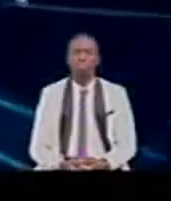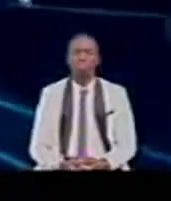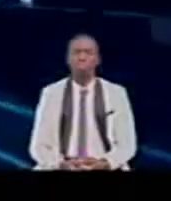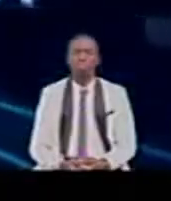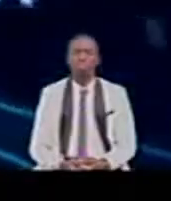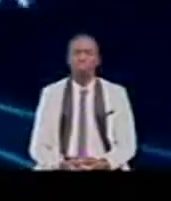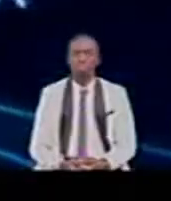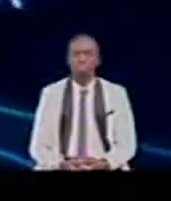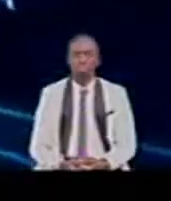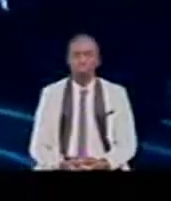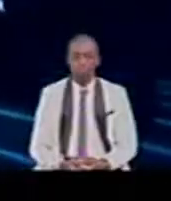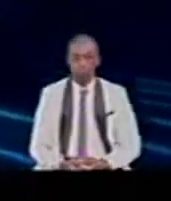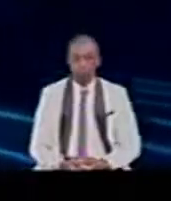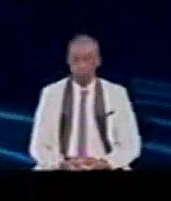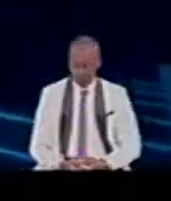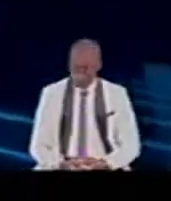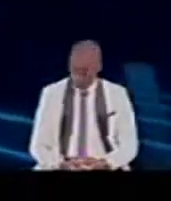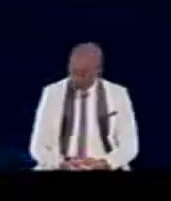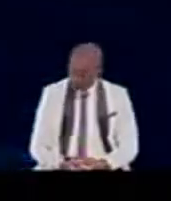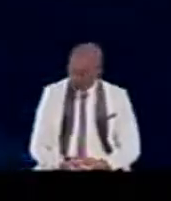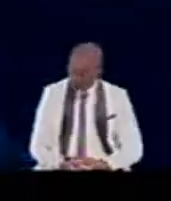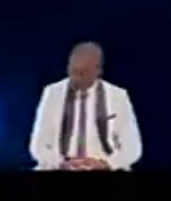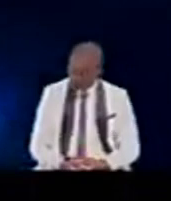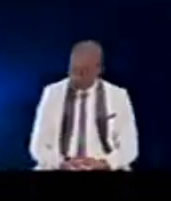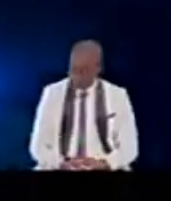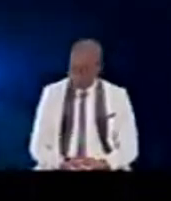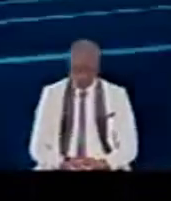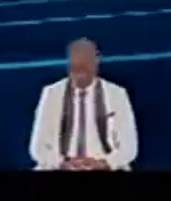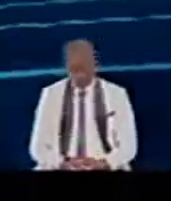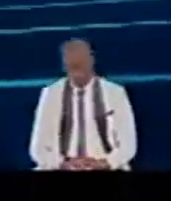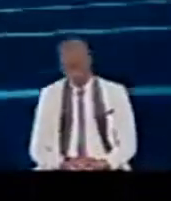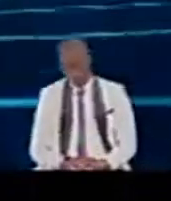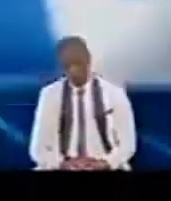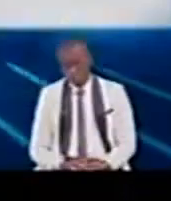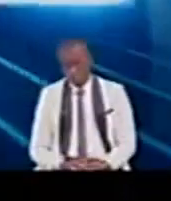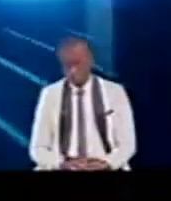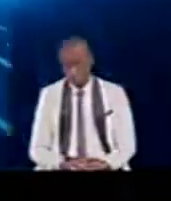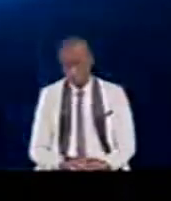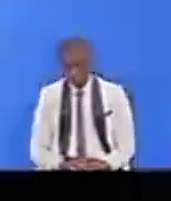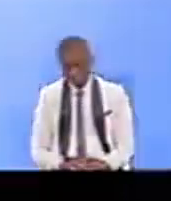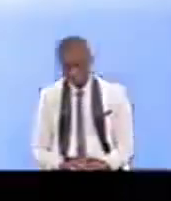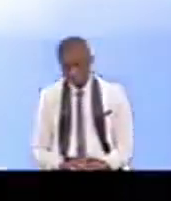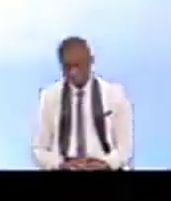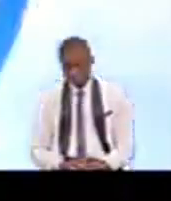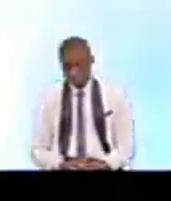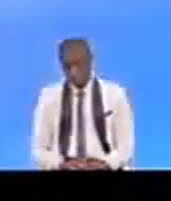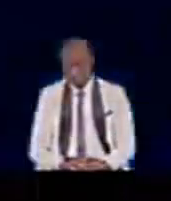now bring you choir ministrations from regions, states, and nations across the world.